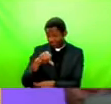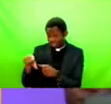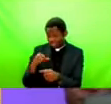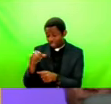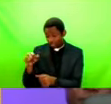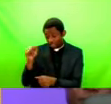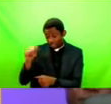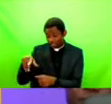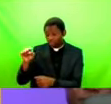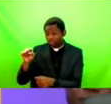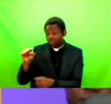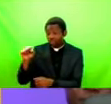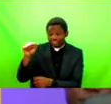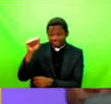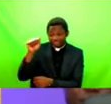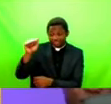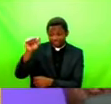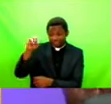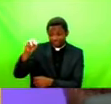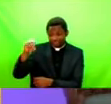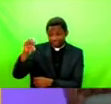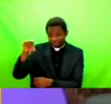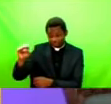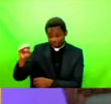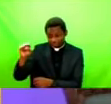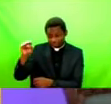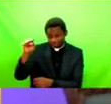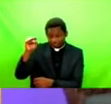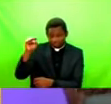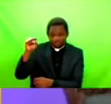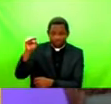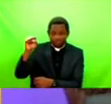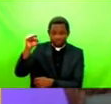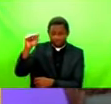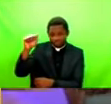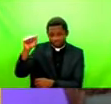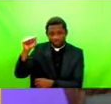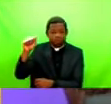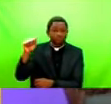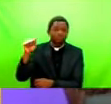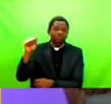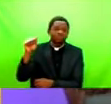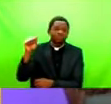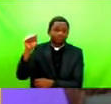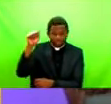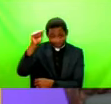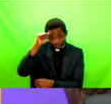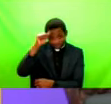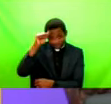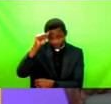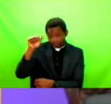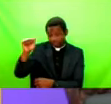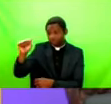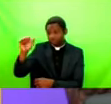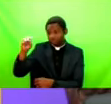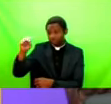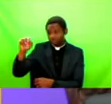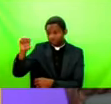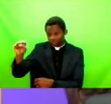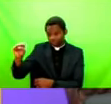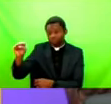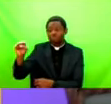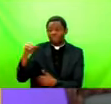to advise that a gift table has been set up at the entrance to my left here. If you brought any gift for